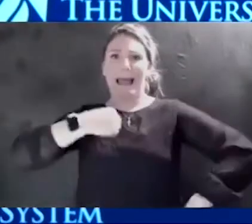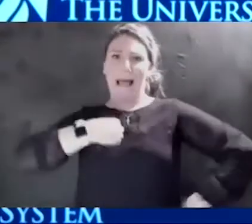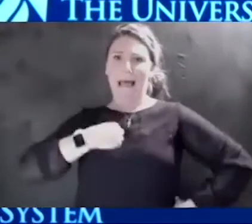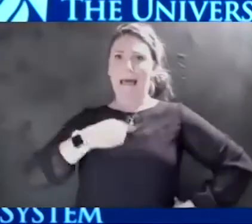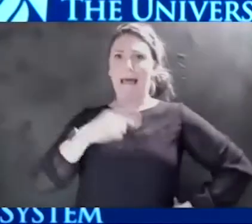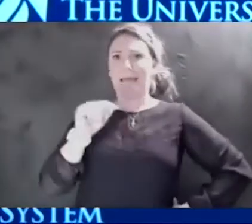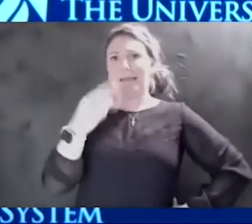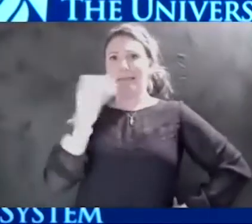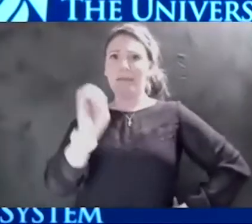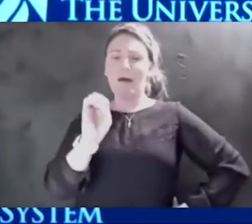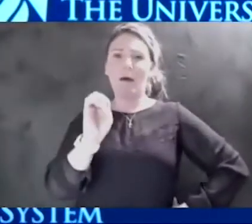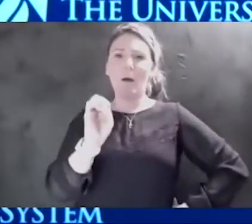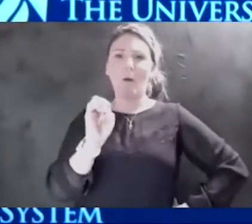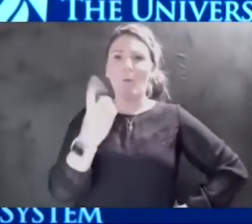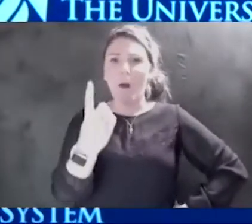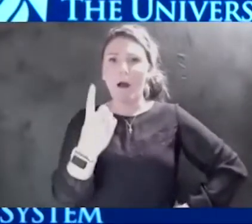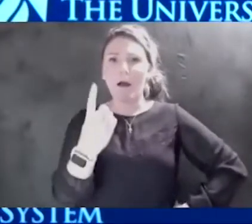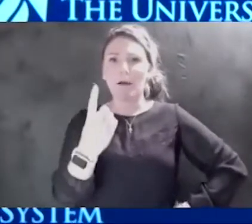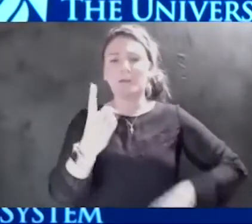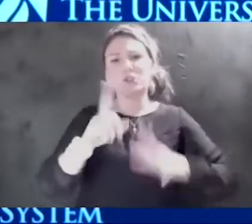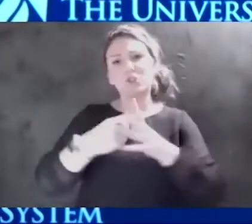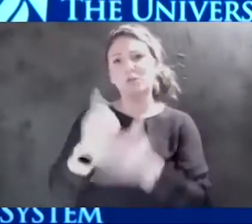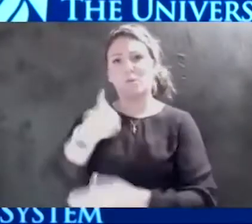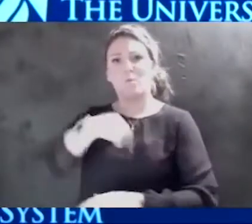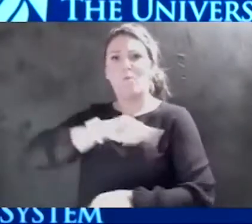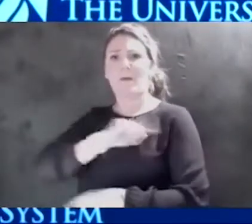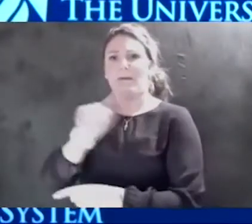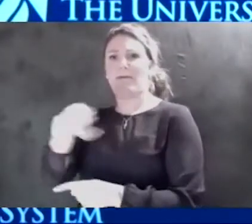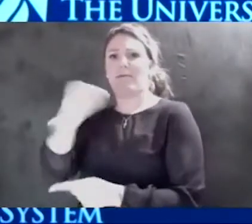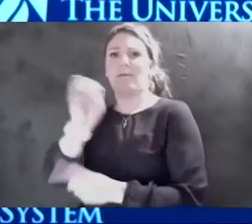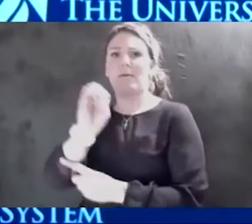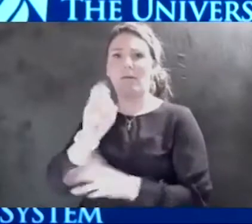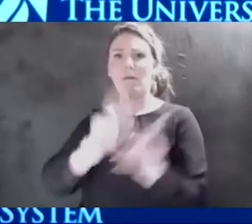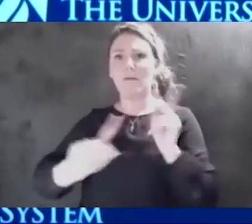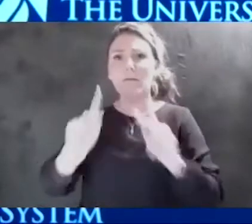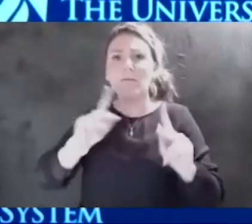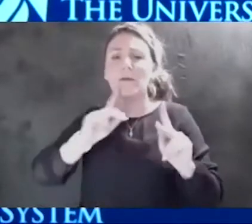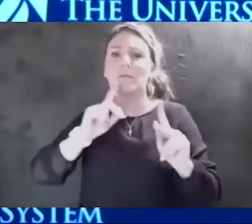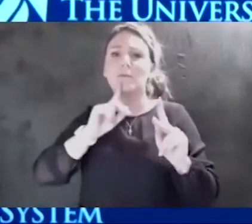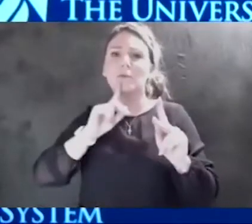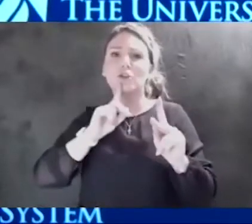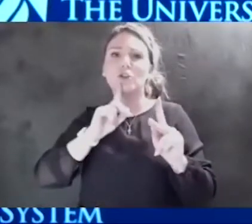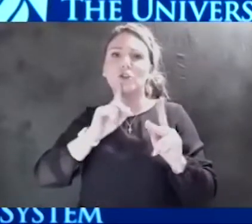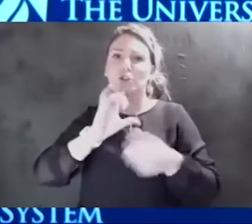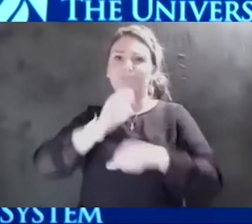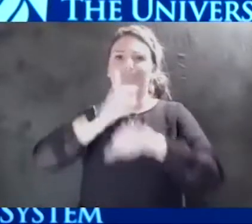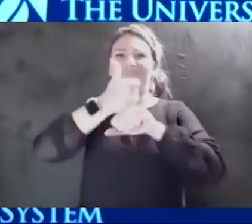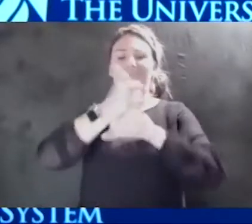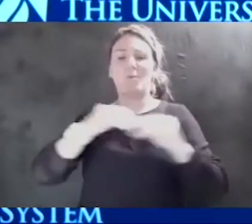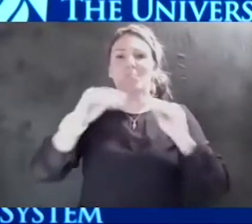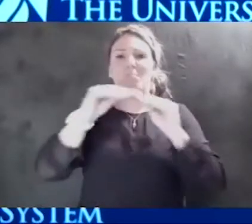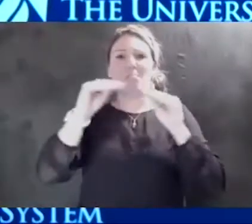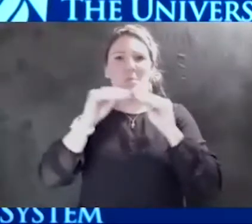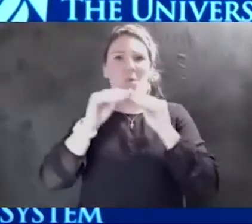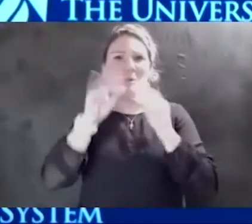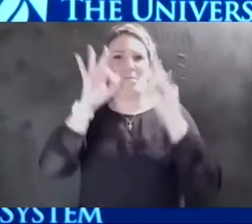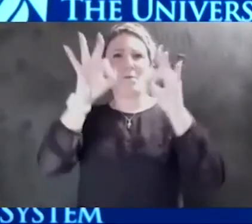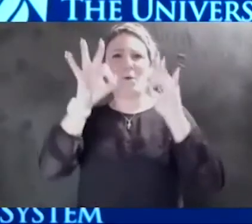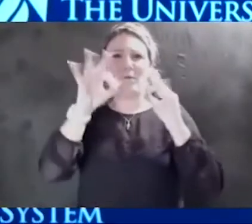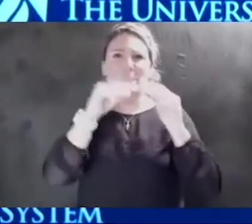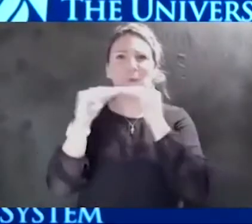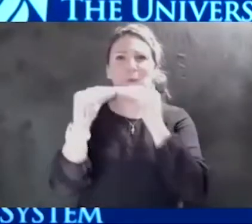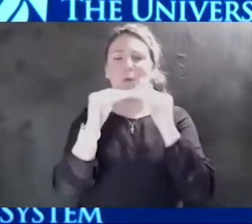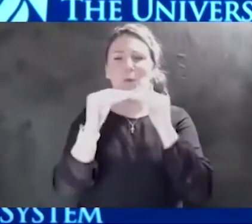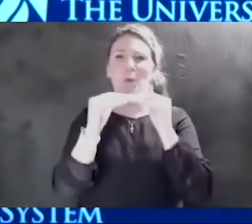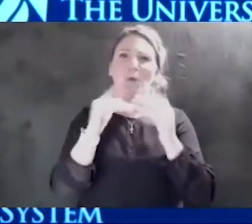people, in order to form a more perfect union. And it talks about justice and protect provide